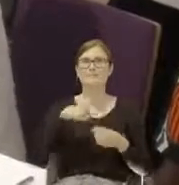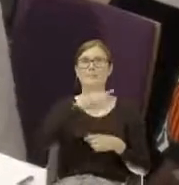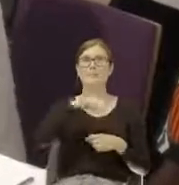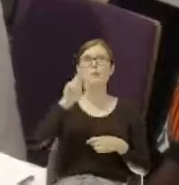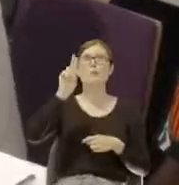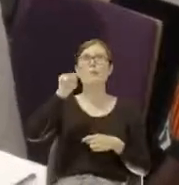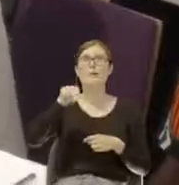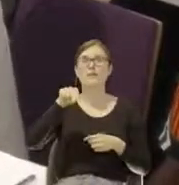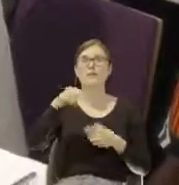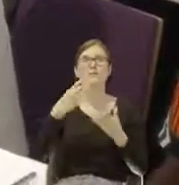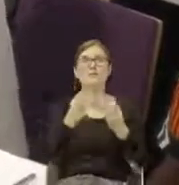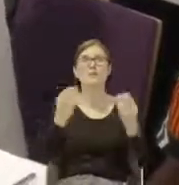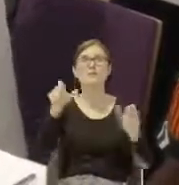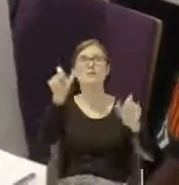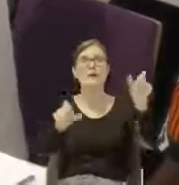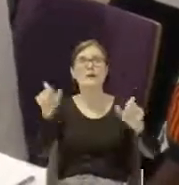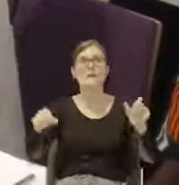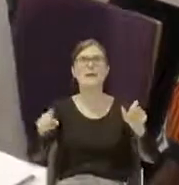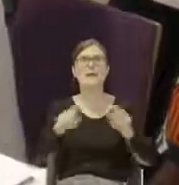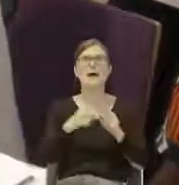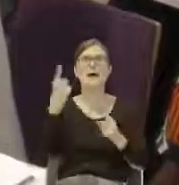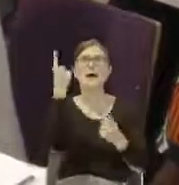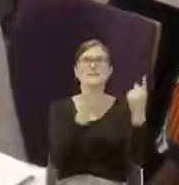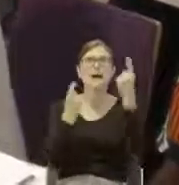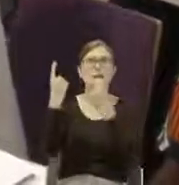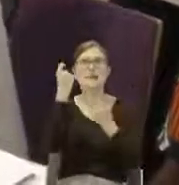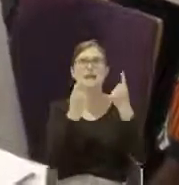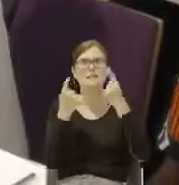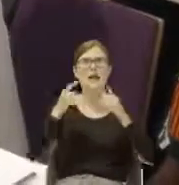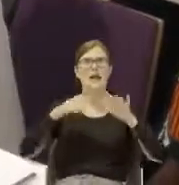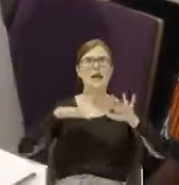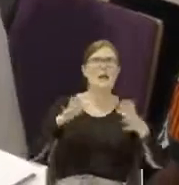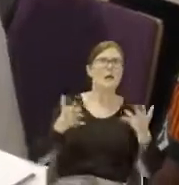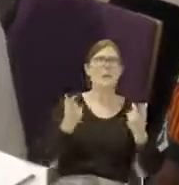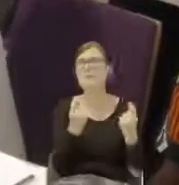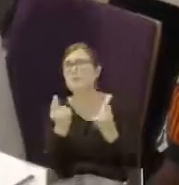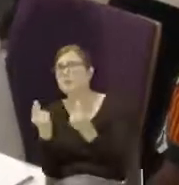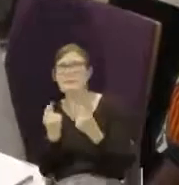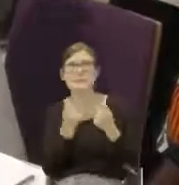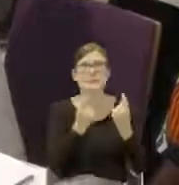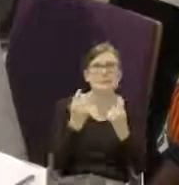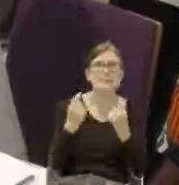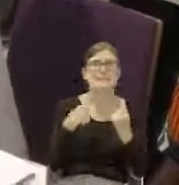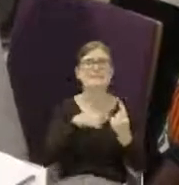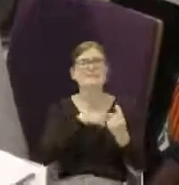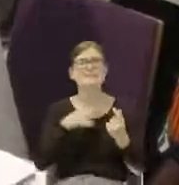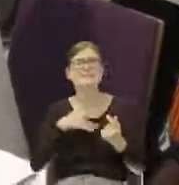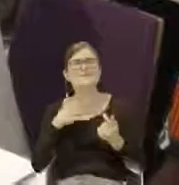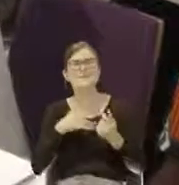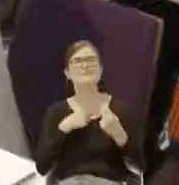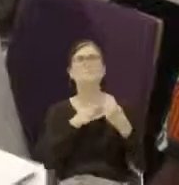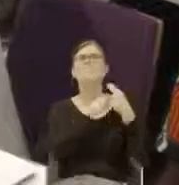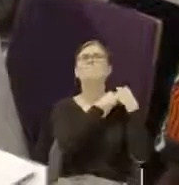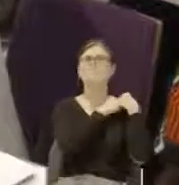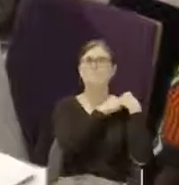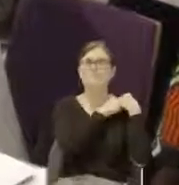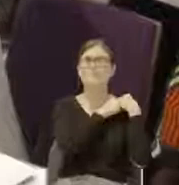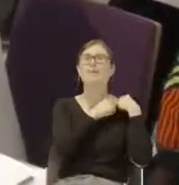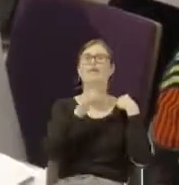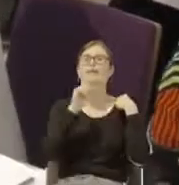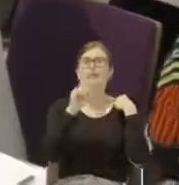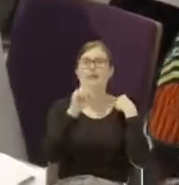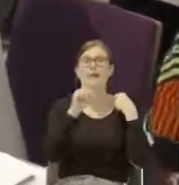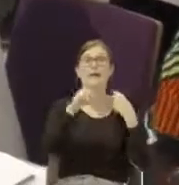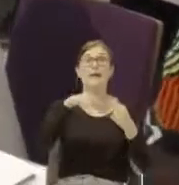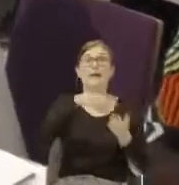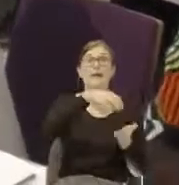of local and regional government leaders like yourselves is also to provide the vision. There is no action without a vision. We